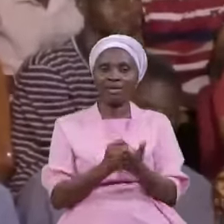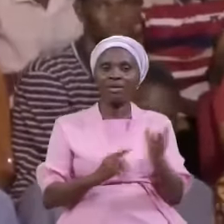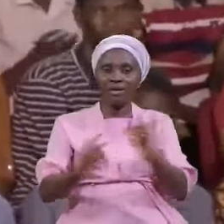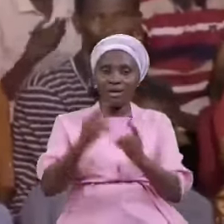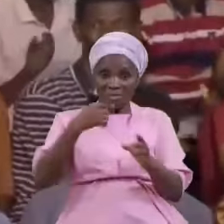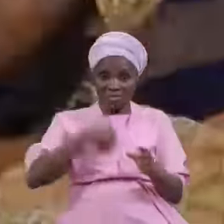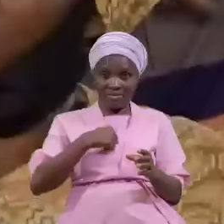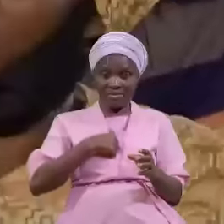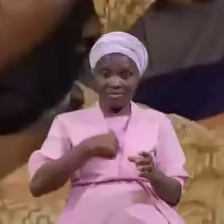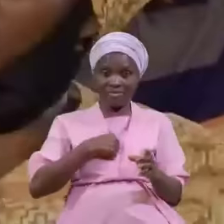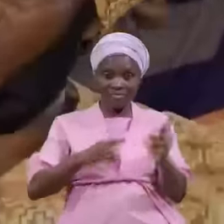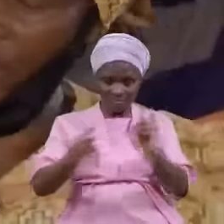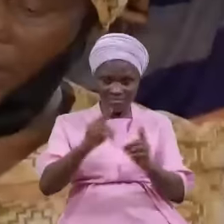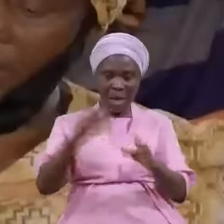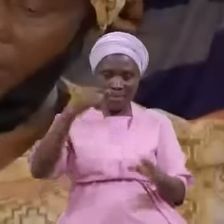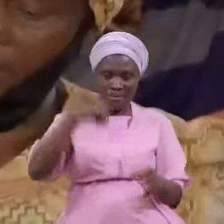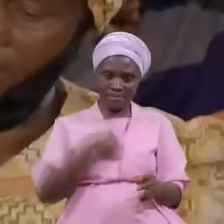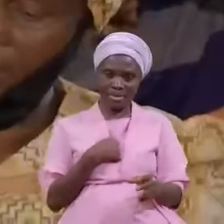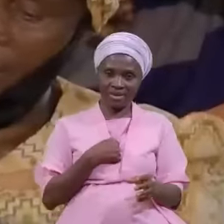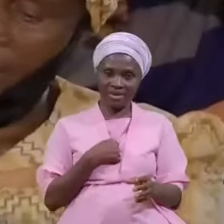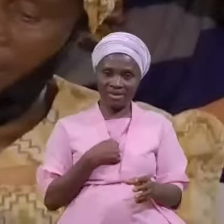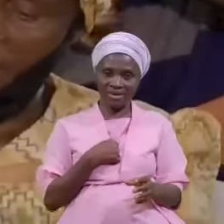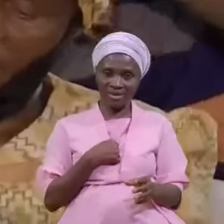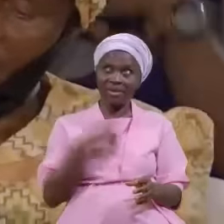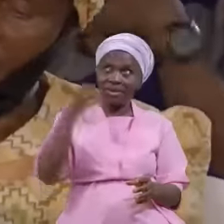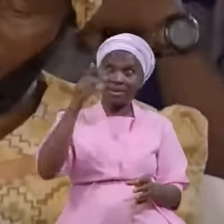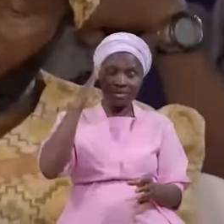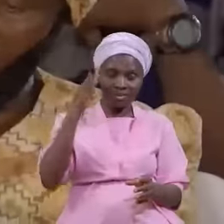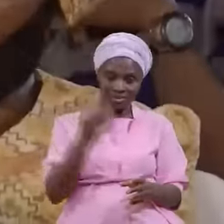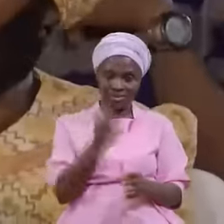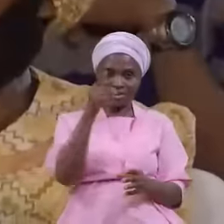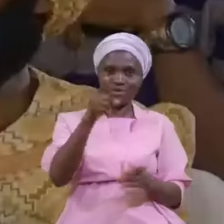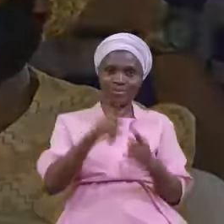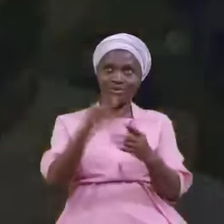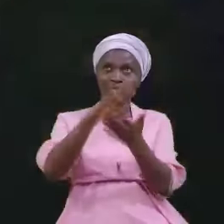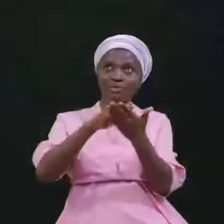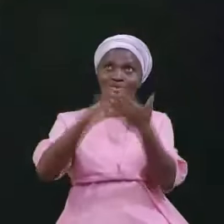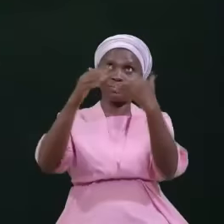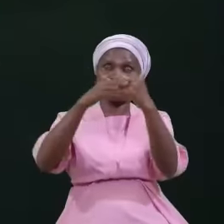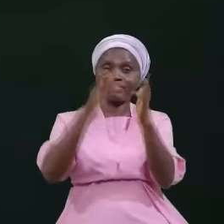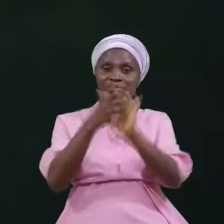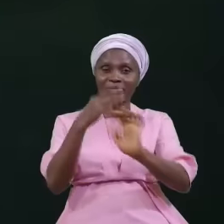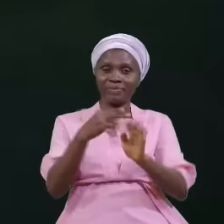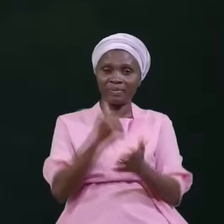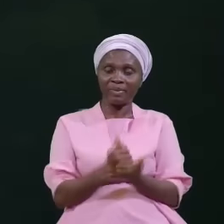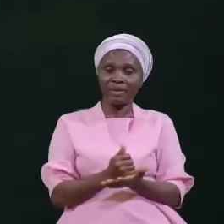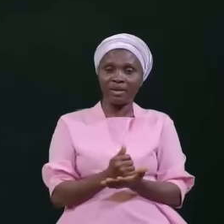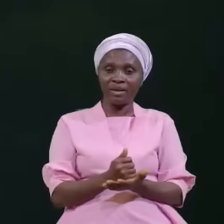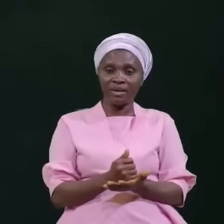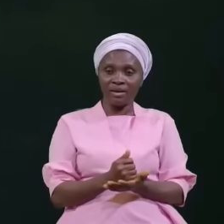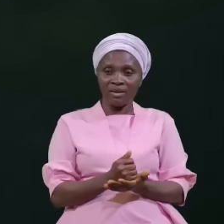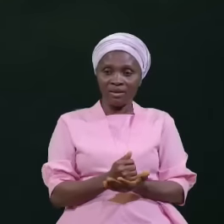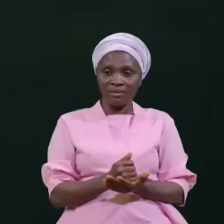Me. He'll take you to glory in Jesus' name. We're looking at 2 Peter chapter